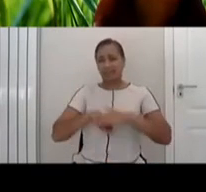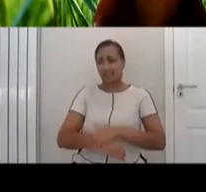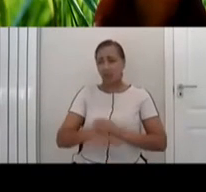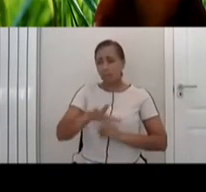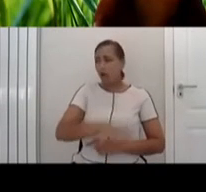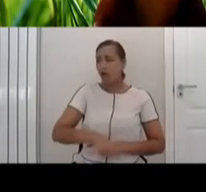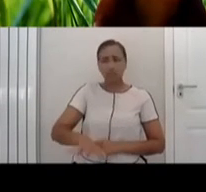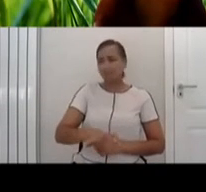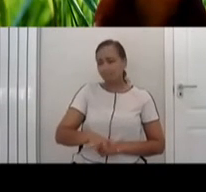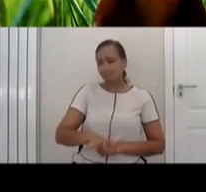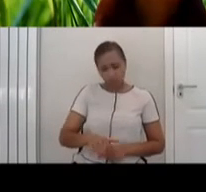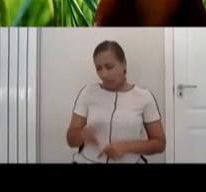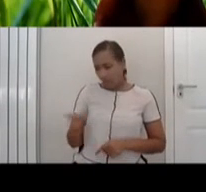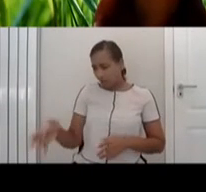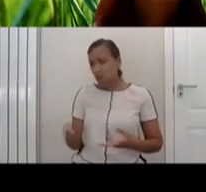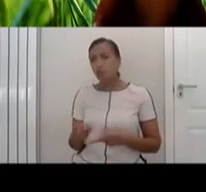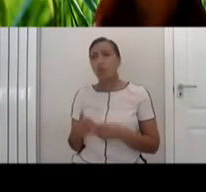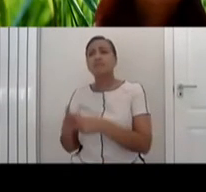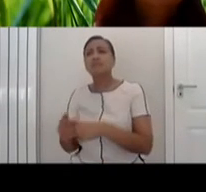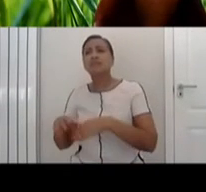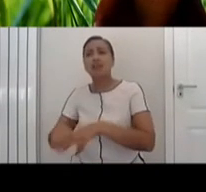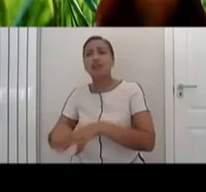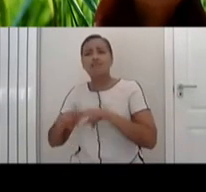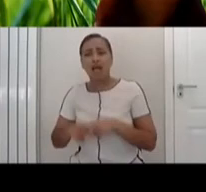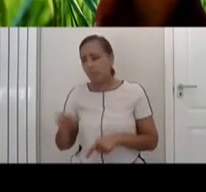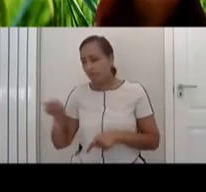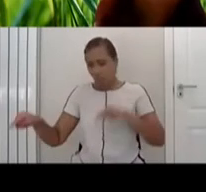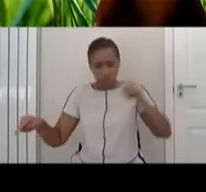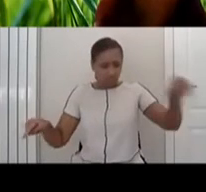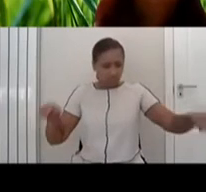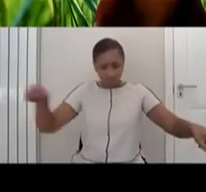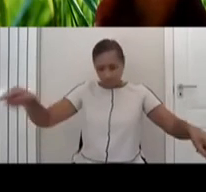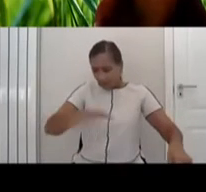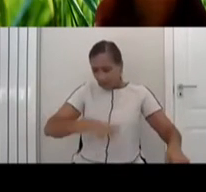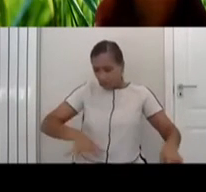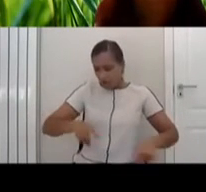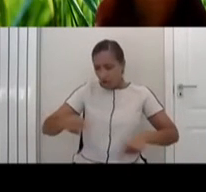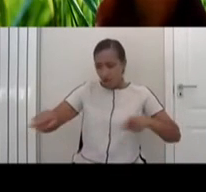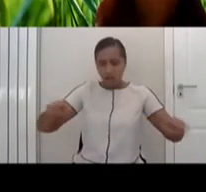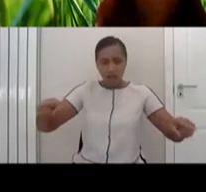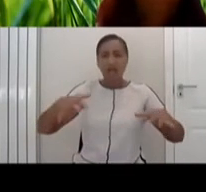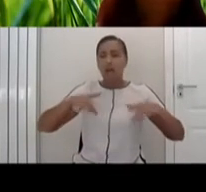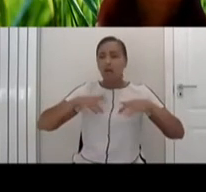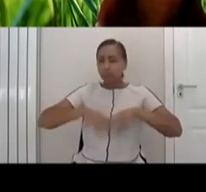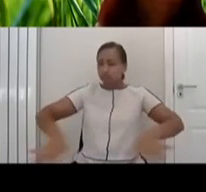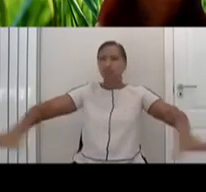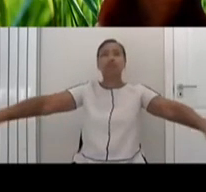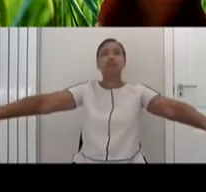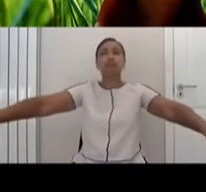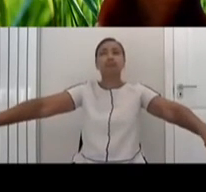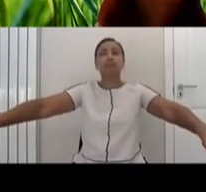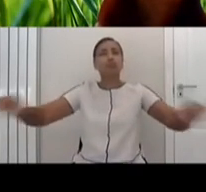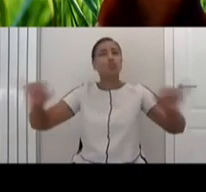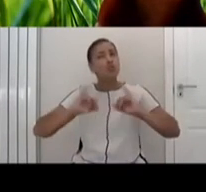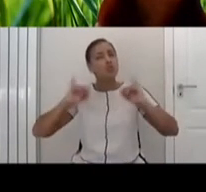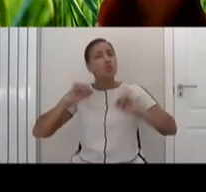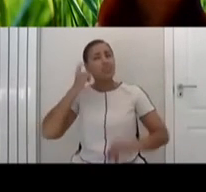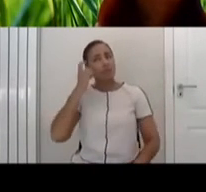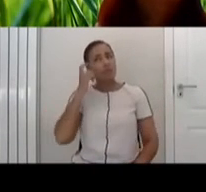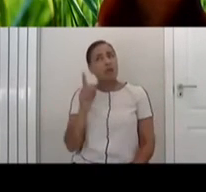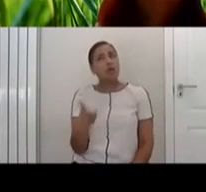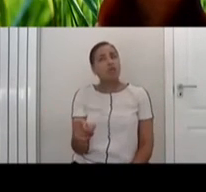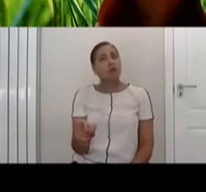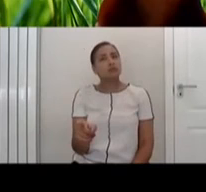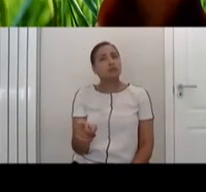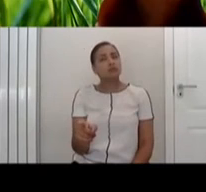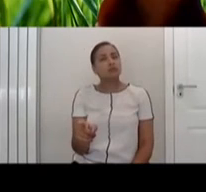know, visiting people and you know, carrying on with our lives. So it's something that we need to kind of work